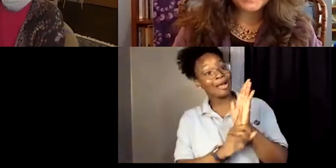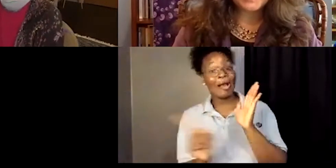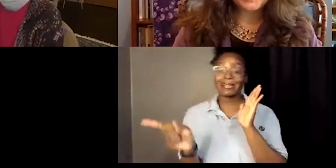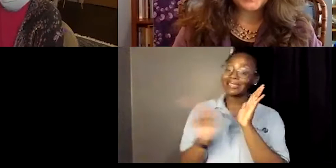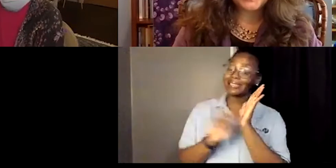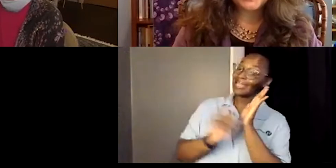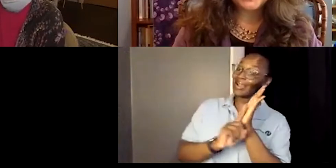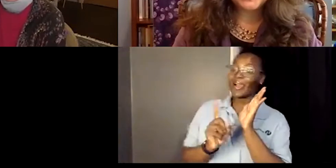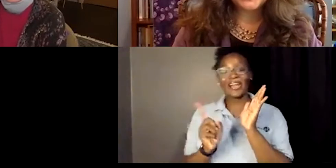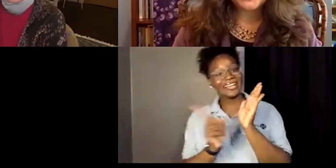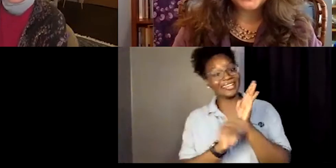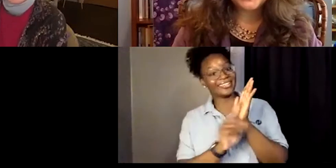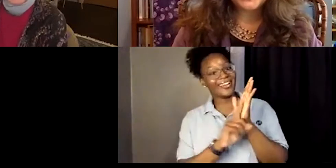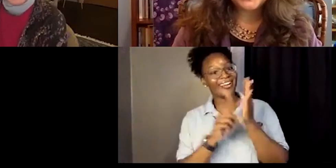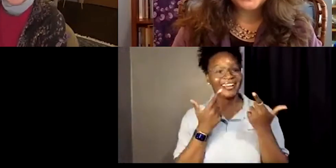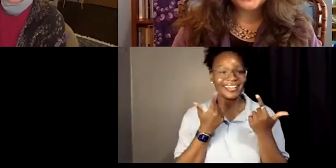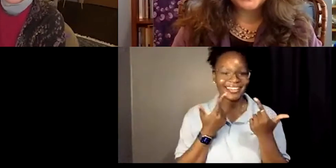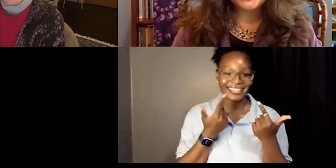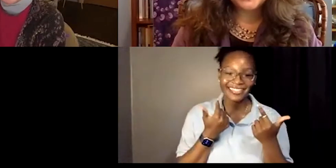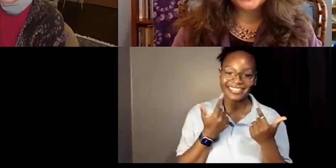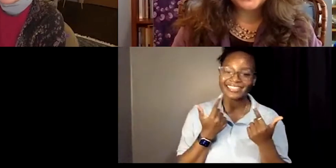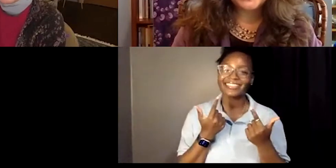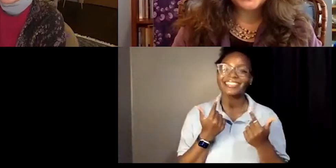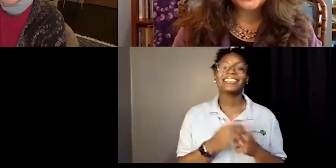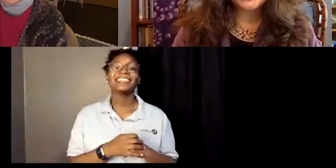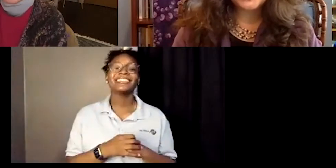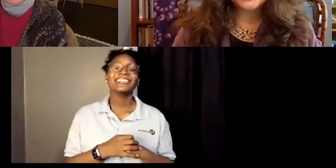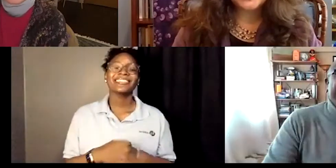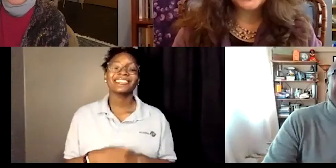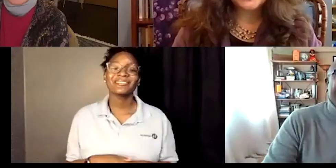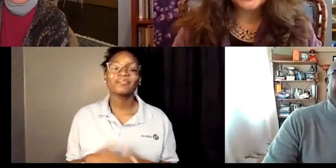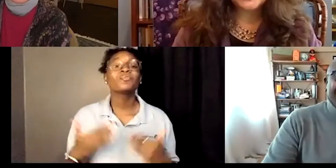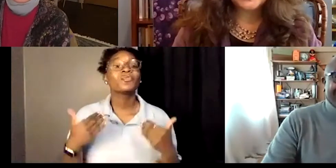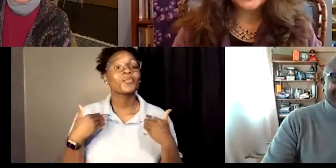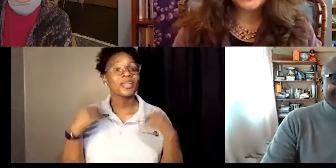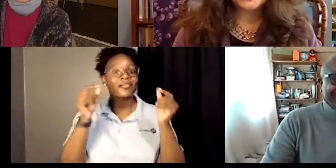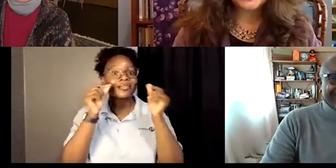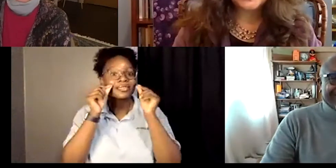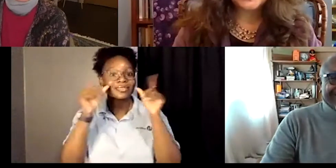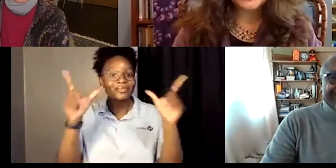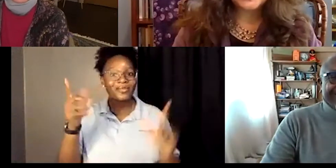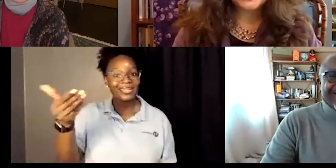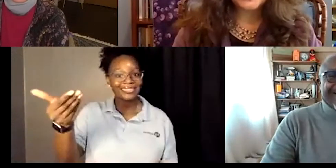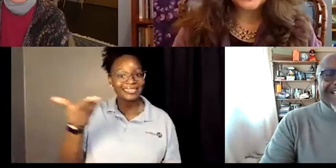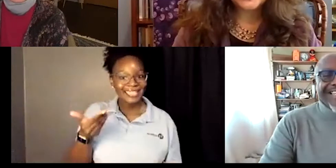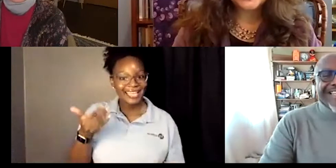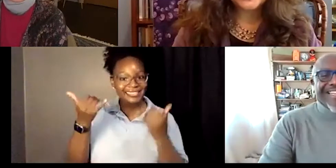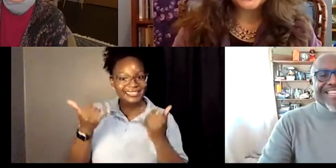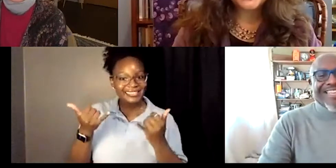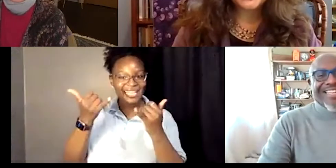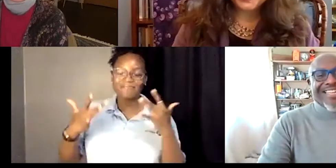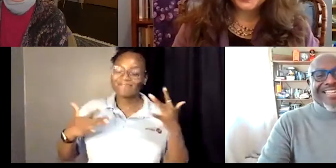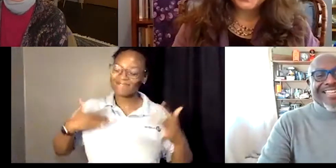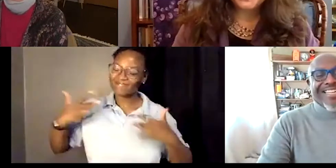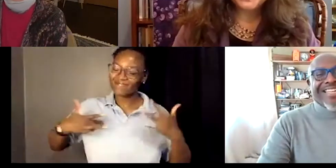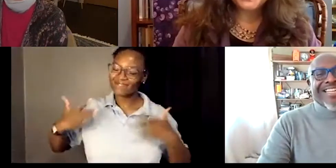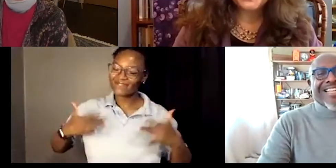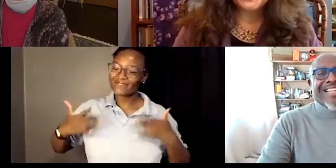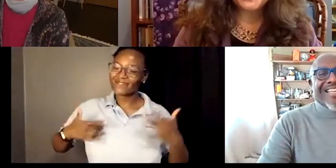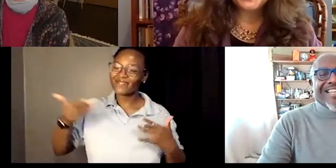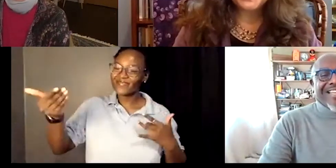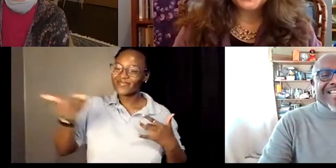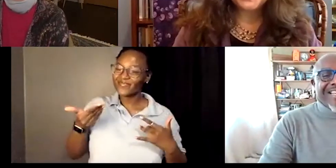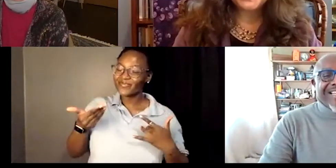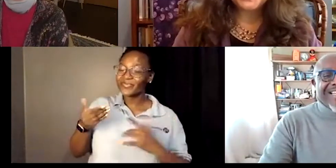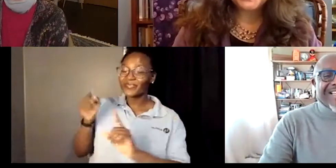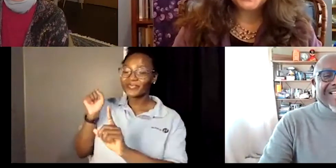Ding dong. Doorbell rang. We have a surprise guest with us today. We are so excited. And I'd like to